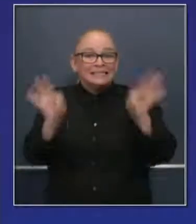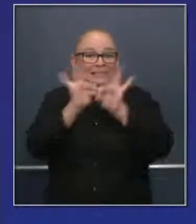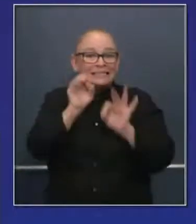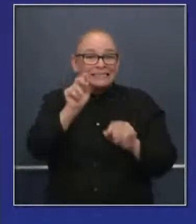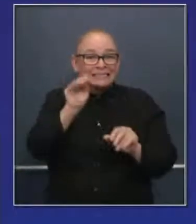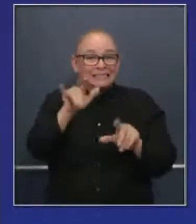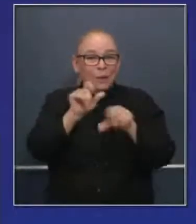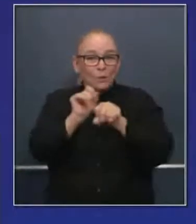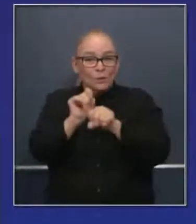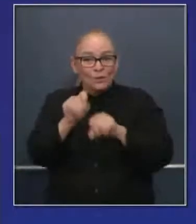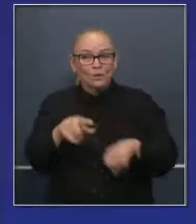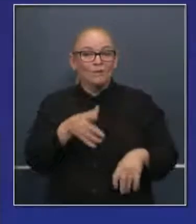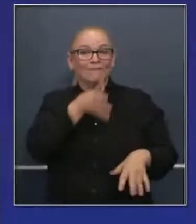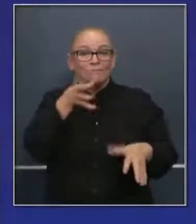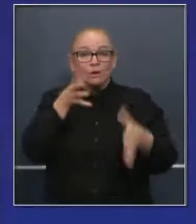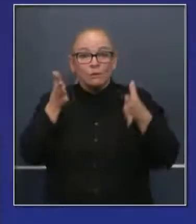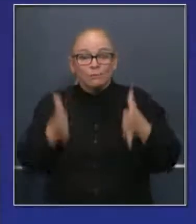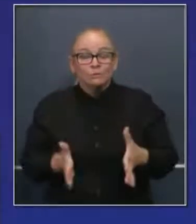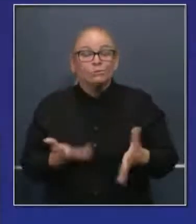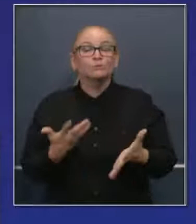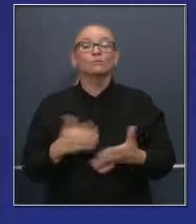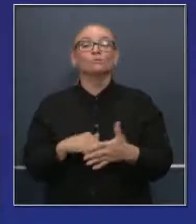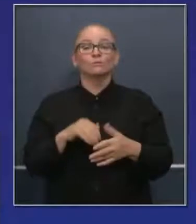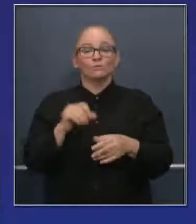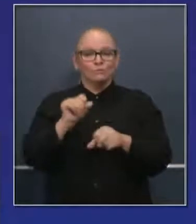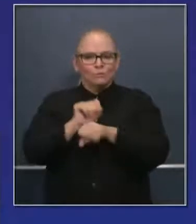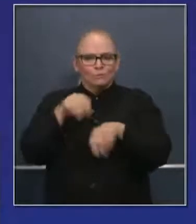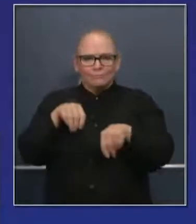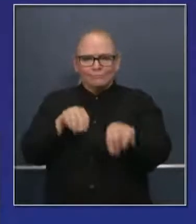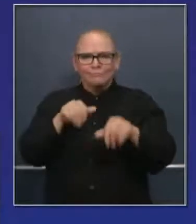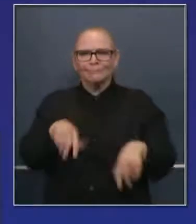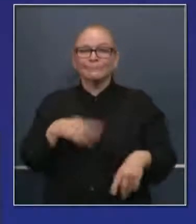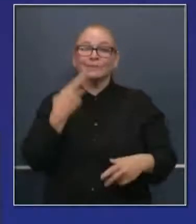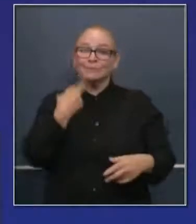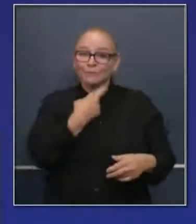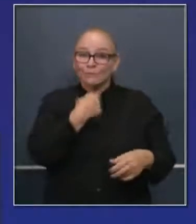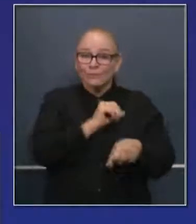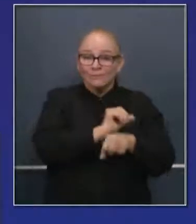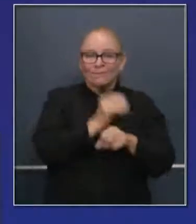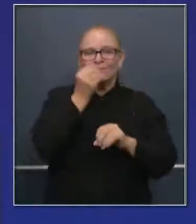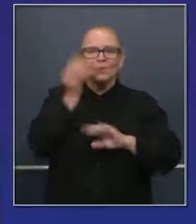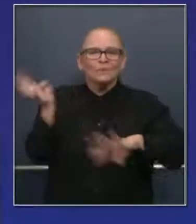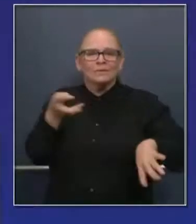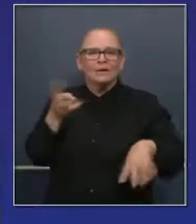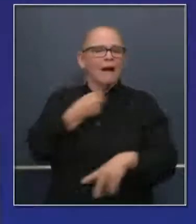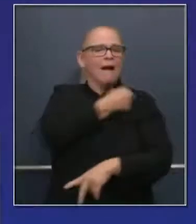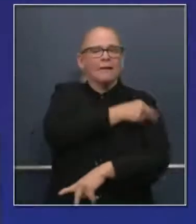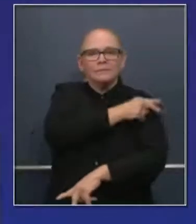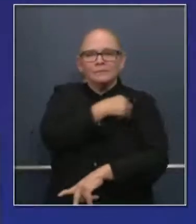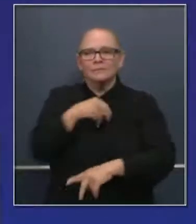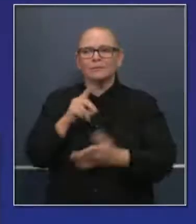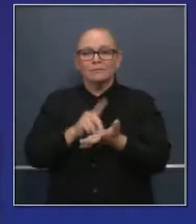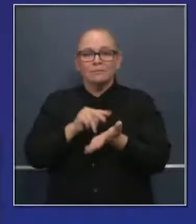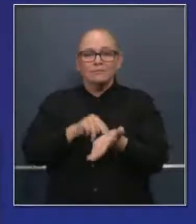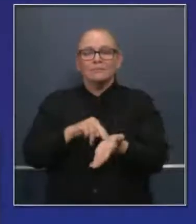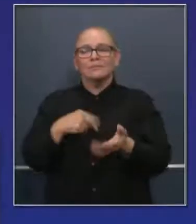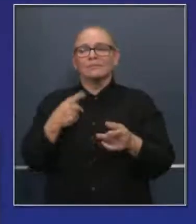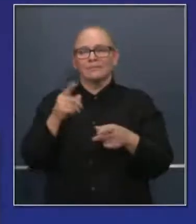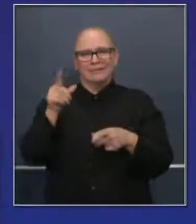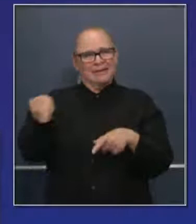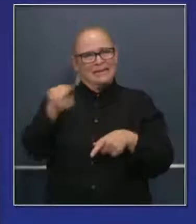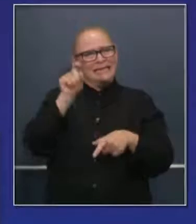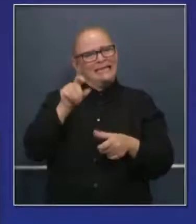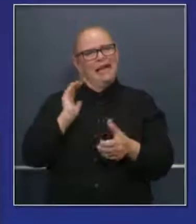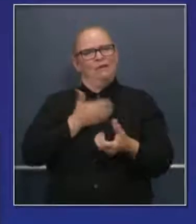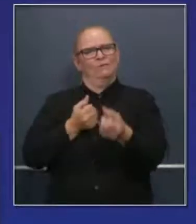critical workforce and hospitality, retail sector, and the like that is being impacted by this disease. And so I